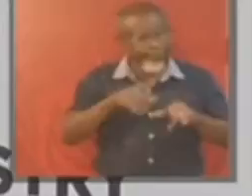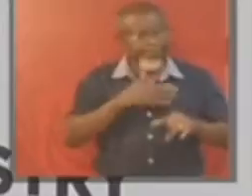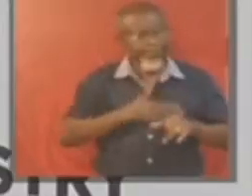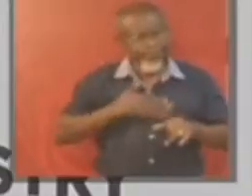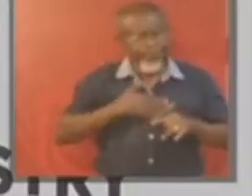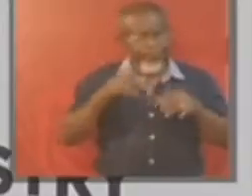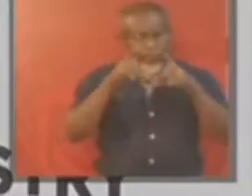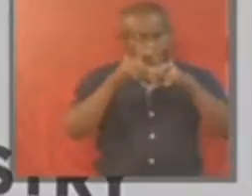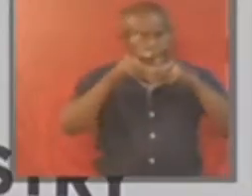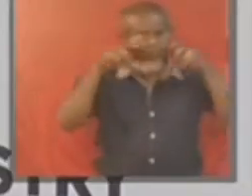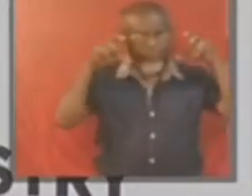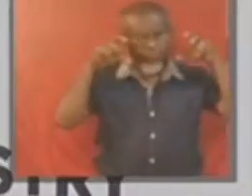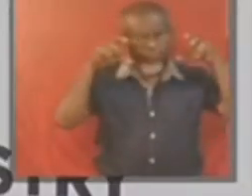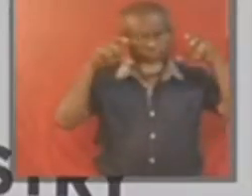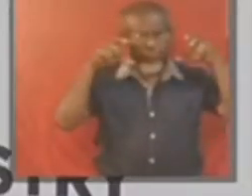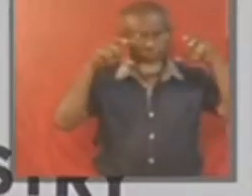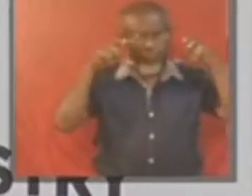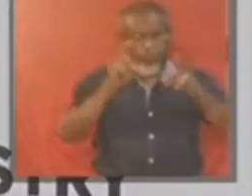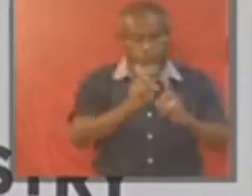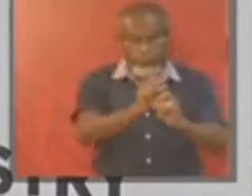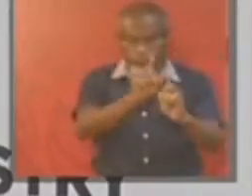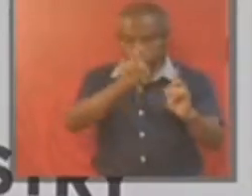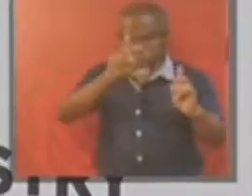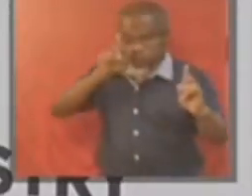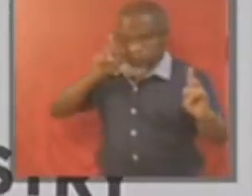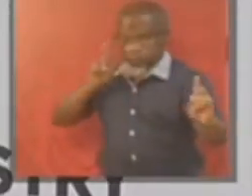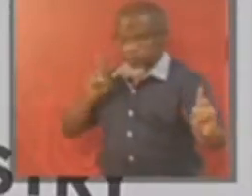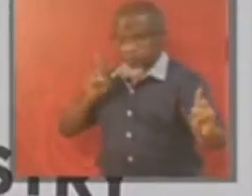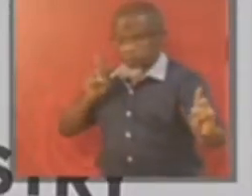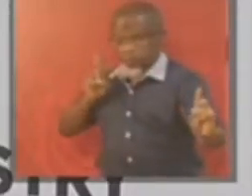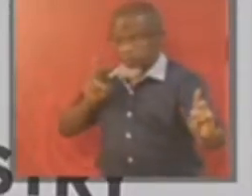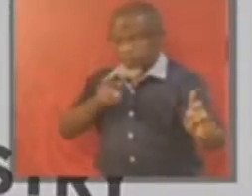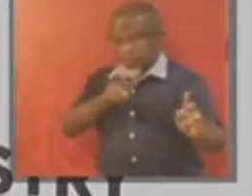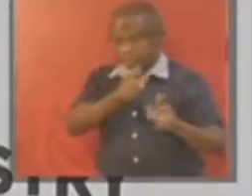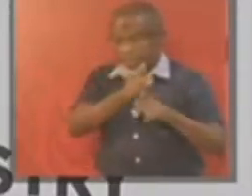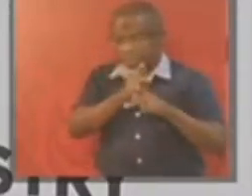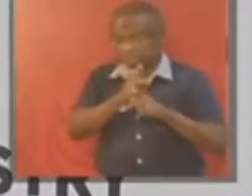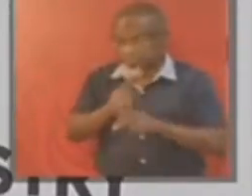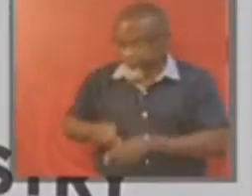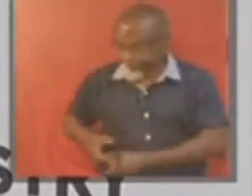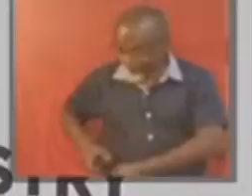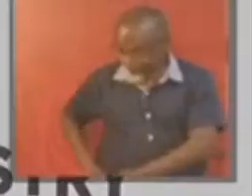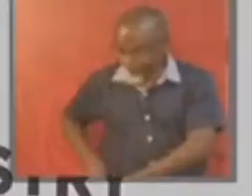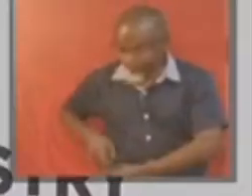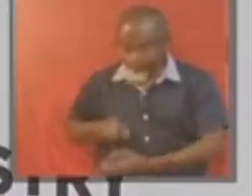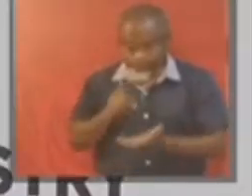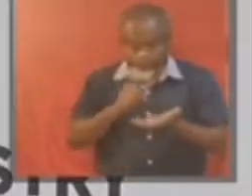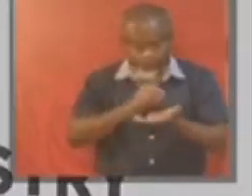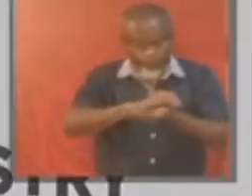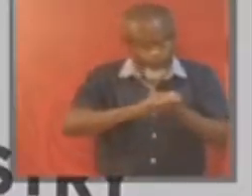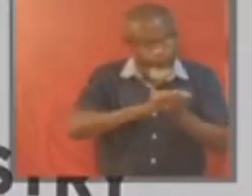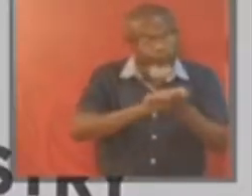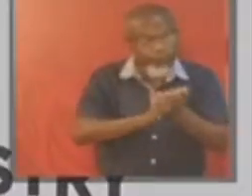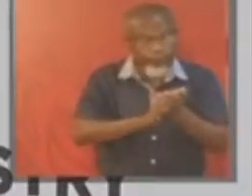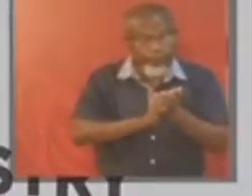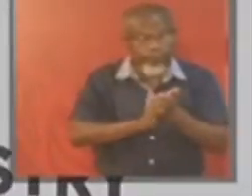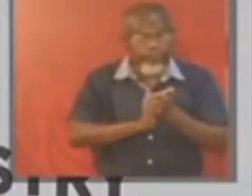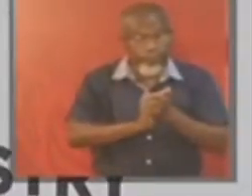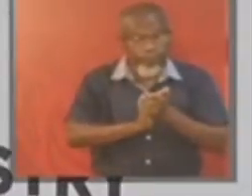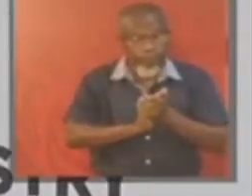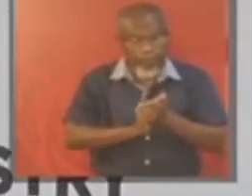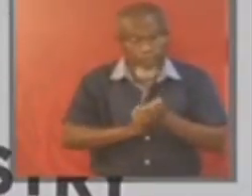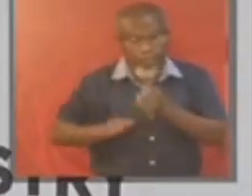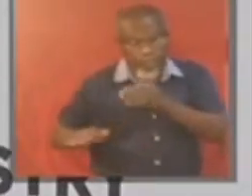distance. Have your hand sanitizer on hand everywhere you go. Clean surfaces often. Wear your mask over your nose and